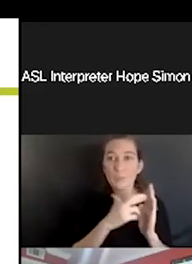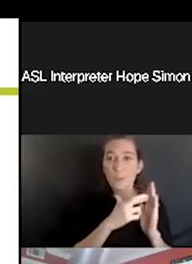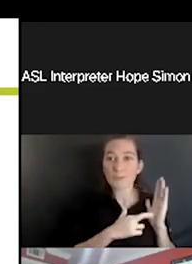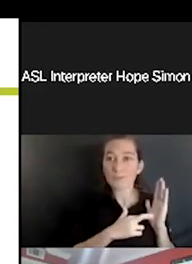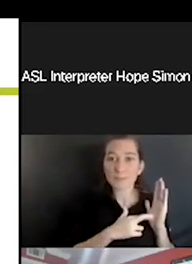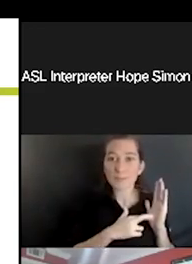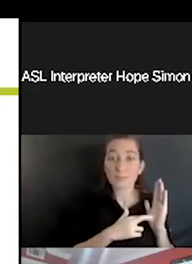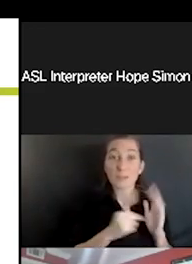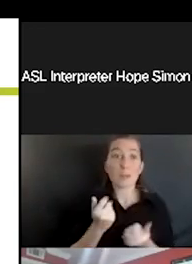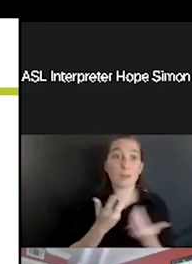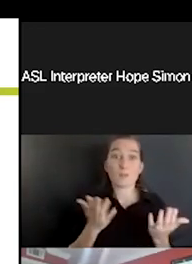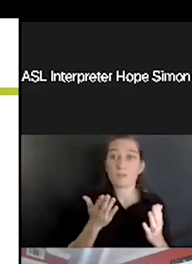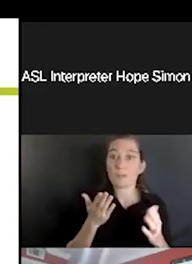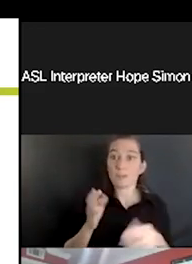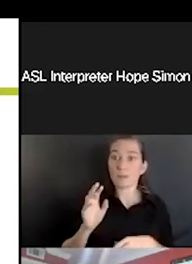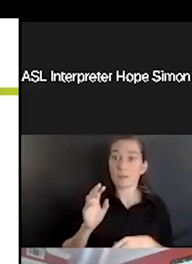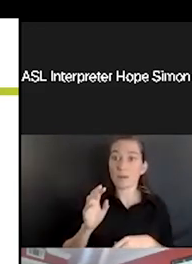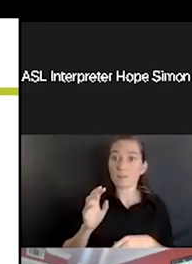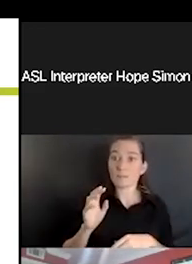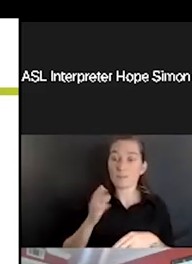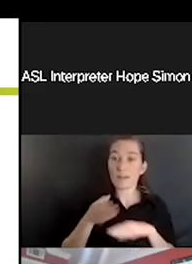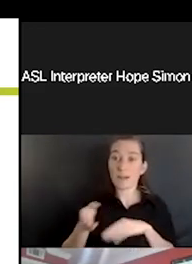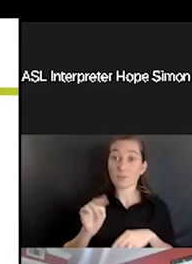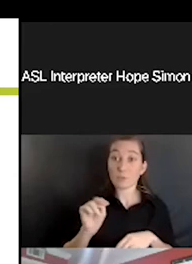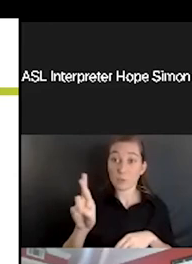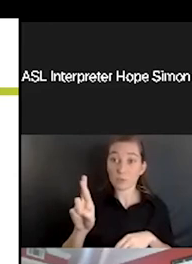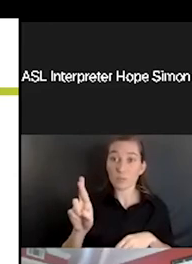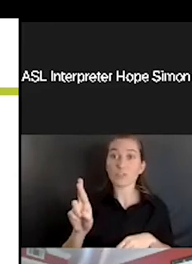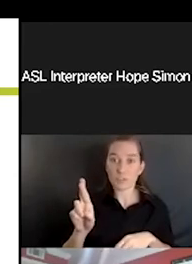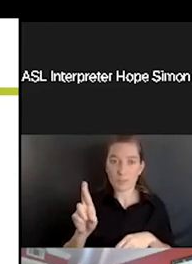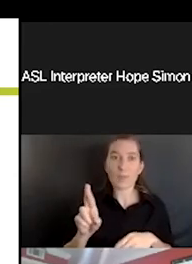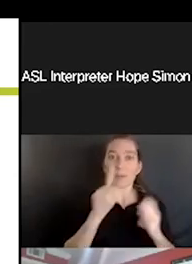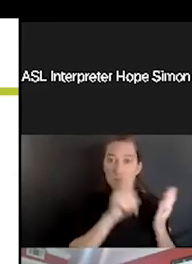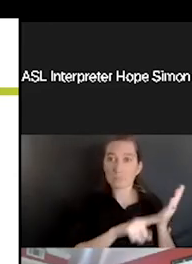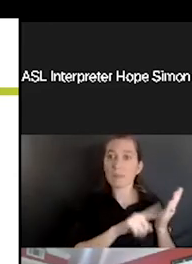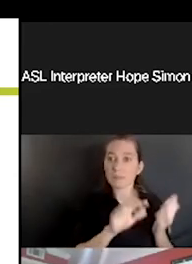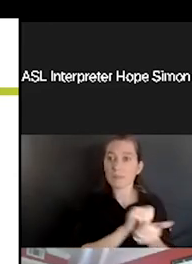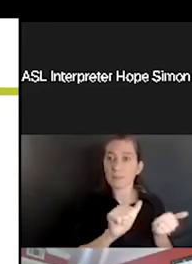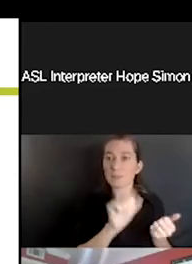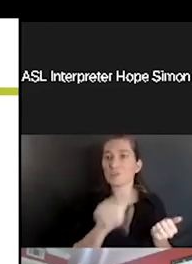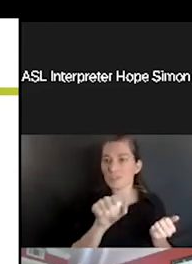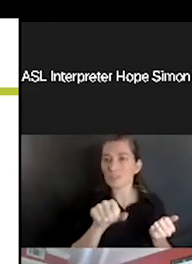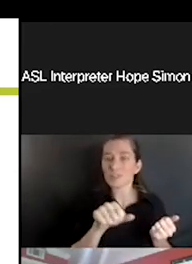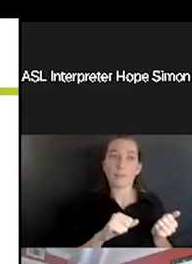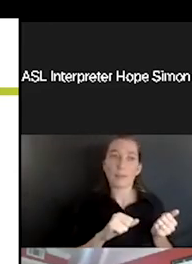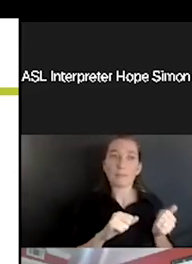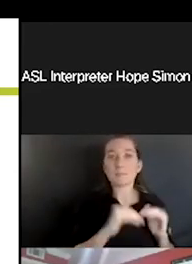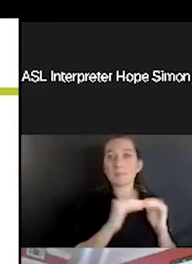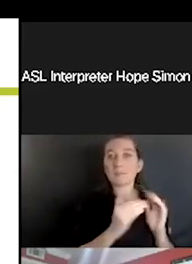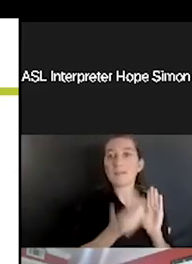was an inspection of damage that was corrected. Can you talk a little bit more about that? Should I be afraid to go